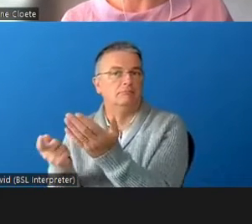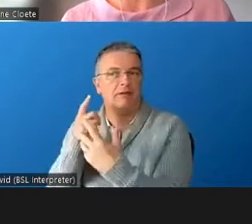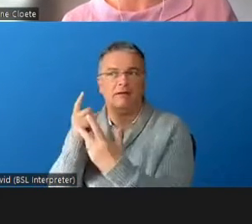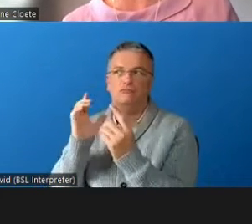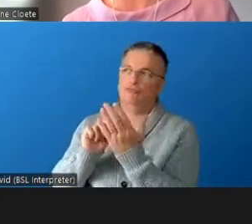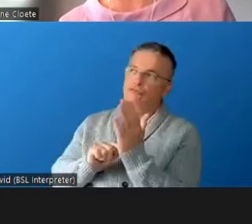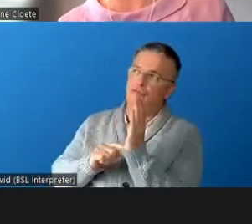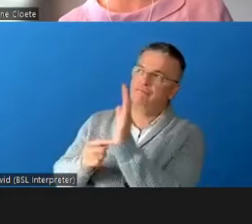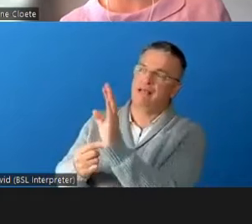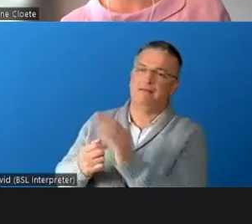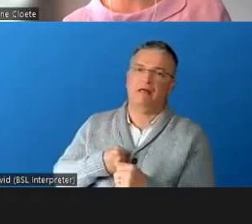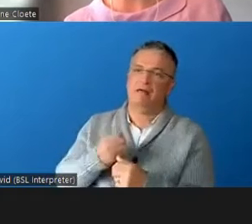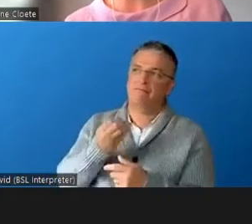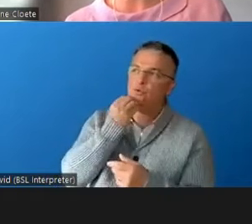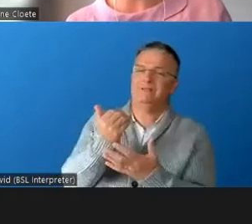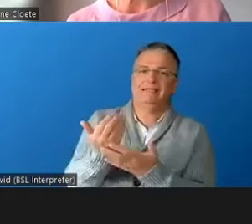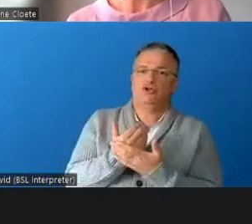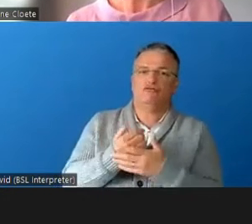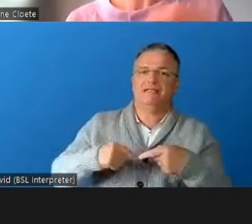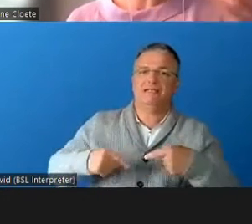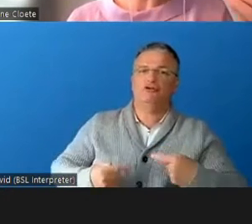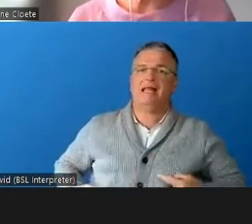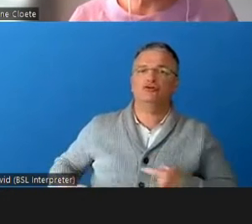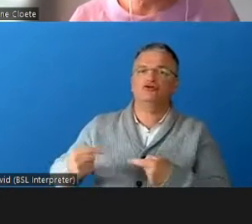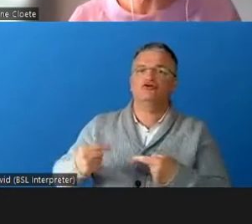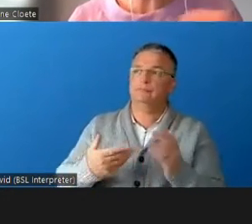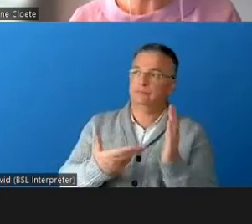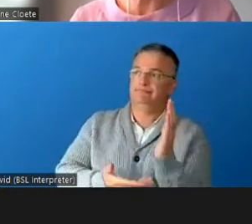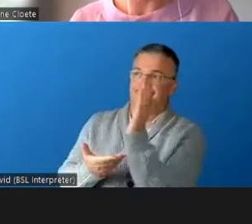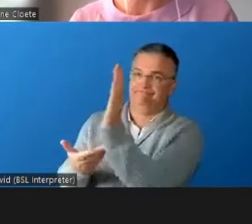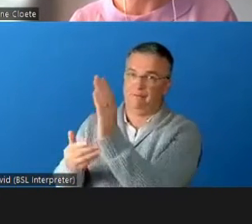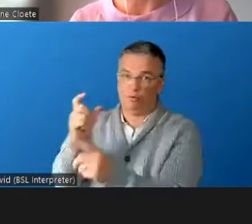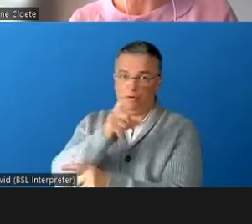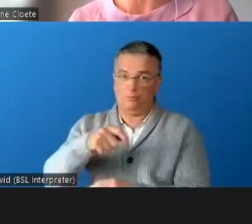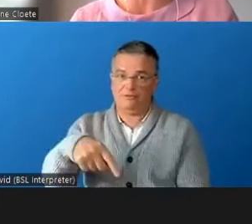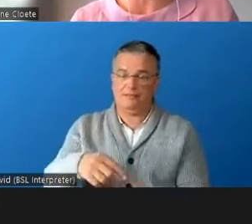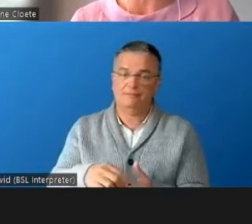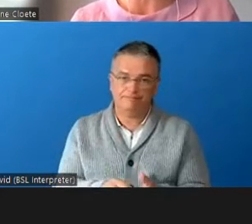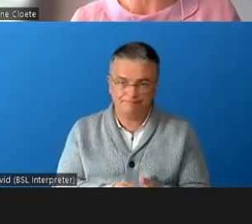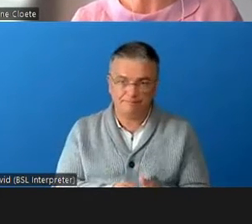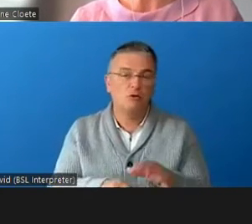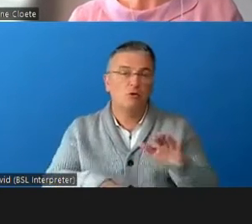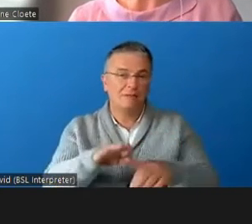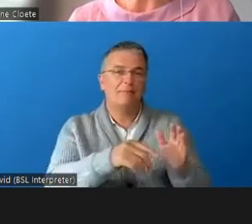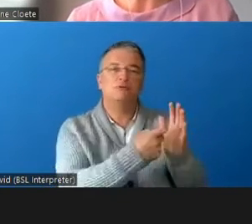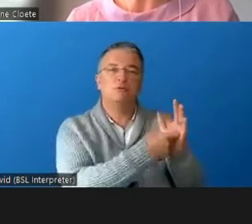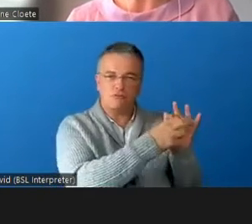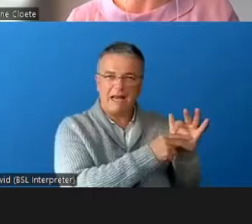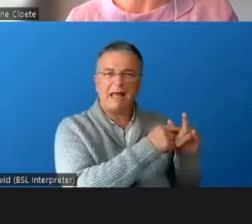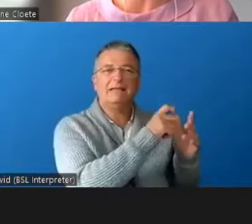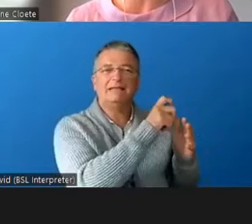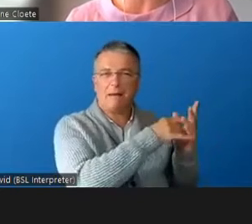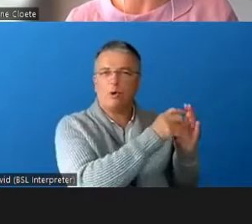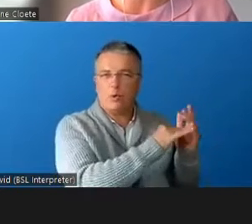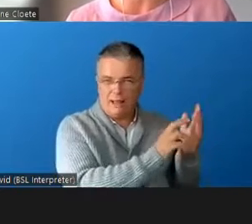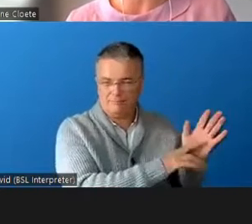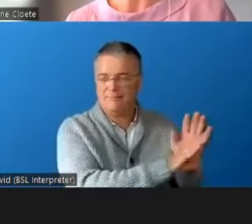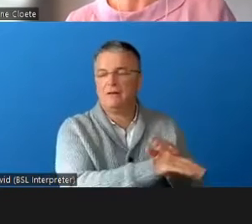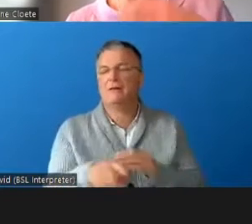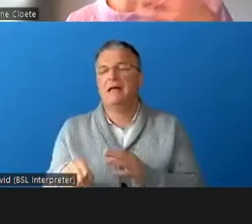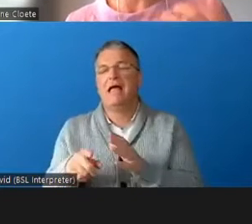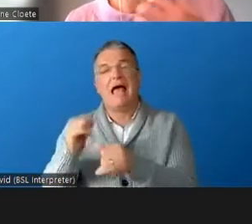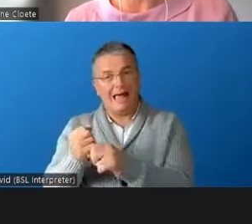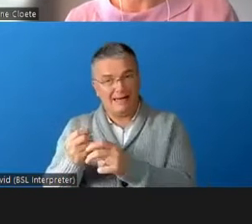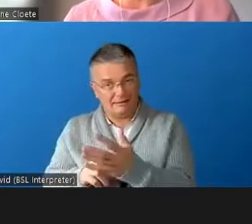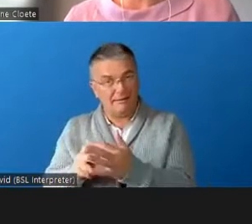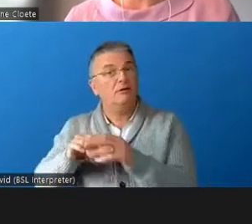community's food insecurity challenges. So similar to Renan in Kapakulan, Agnes then also followed